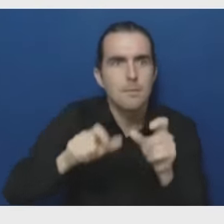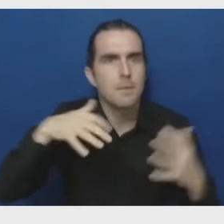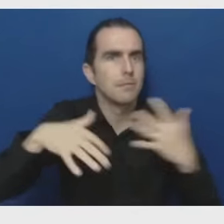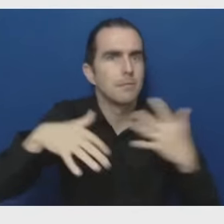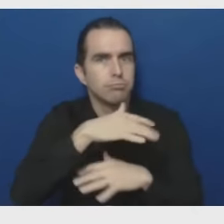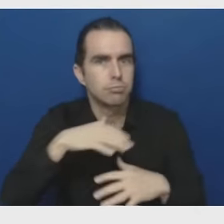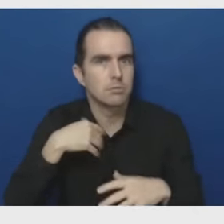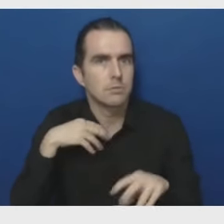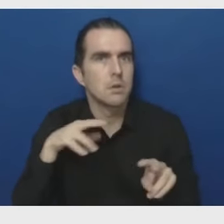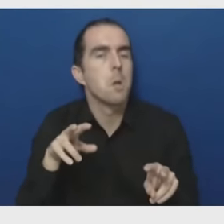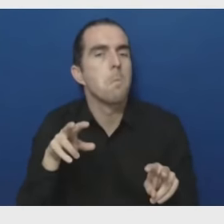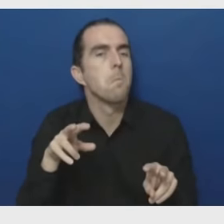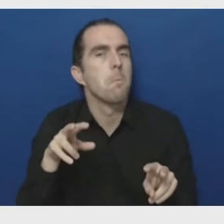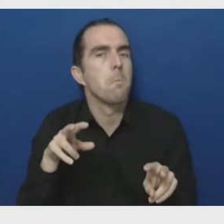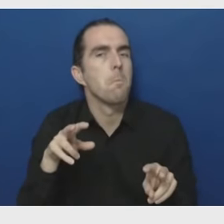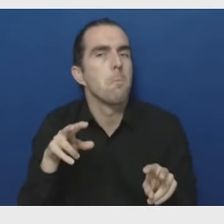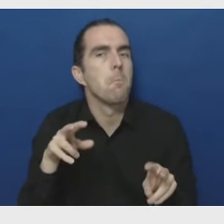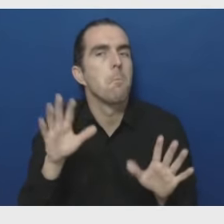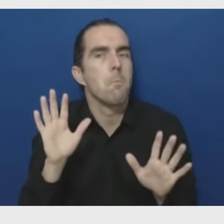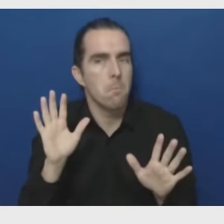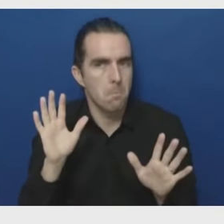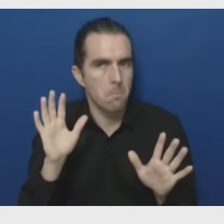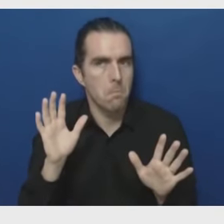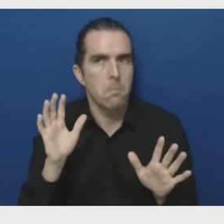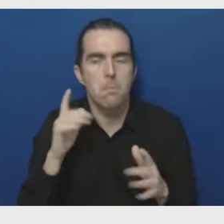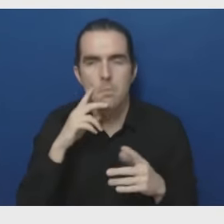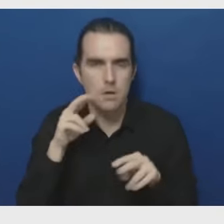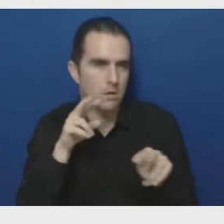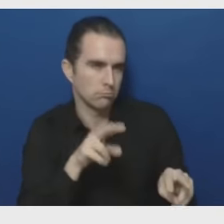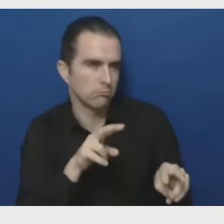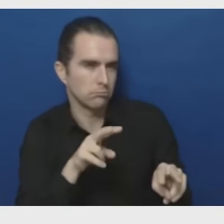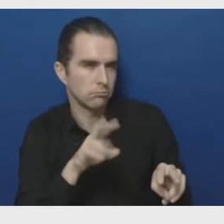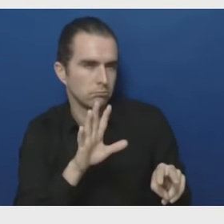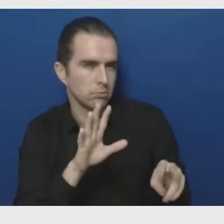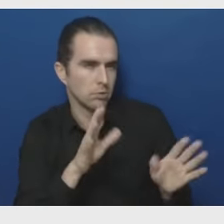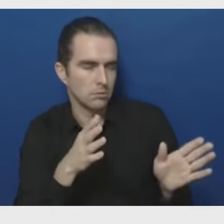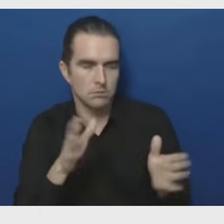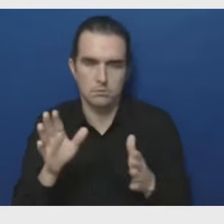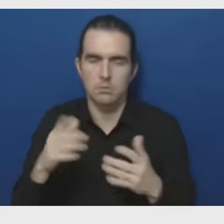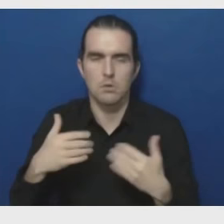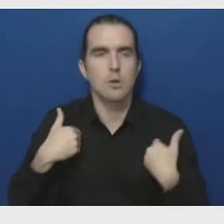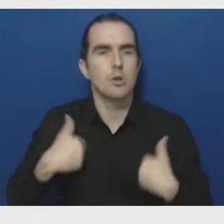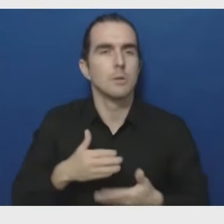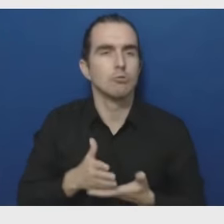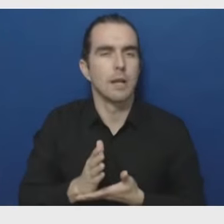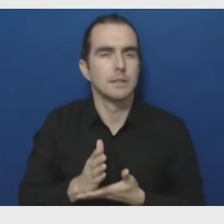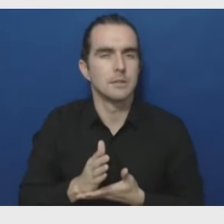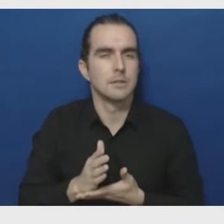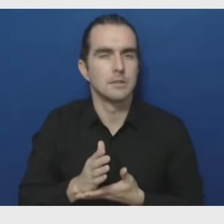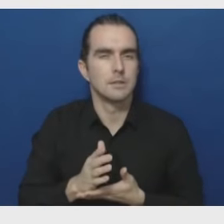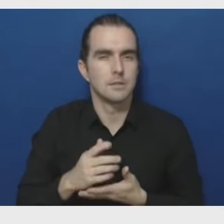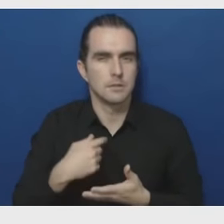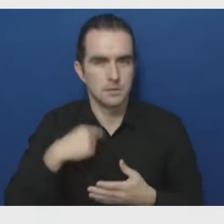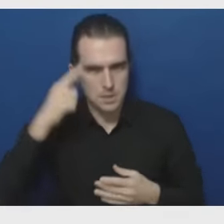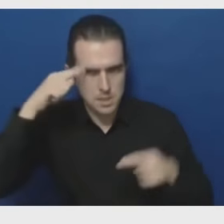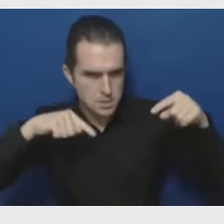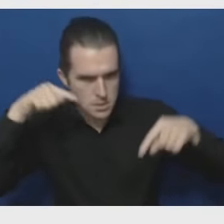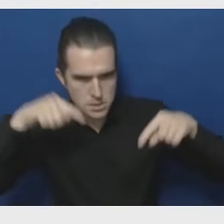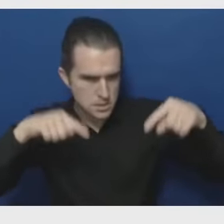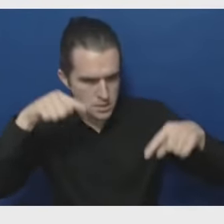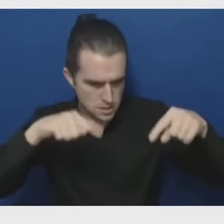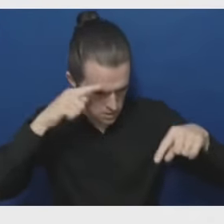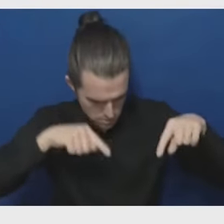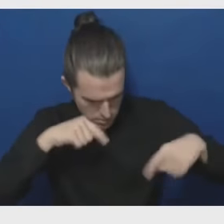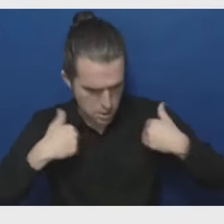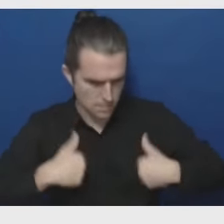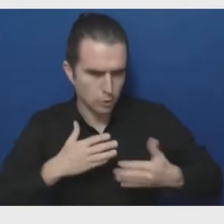not fulfilled from the Paris Agreement, and also sometimes calling states and key philanthropic organizations to fund youth movement.